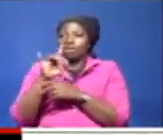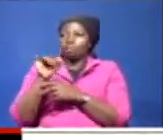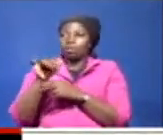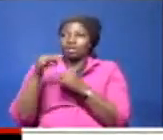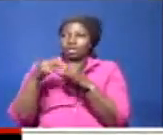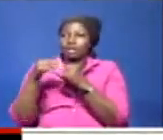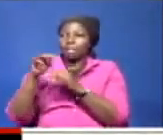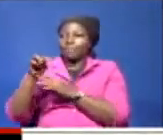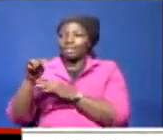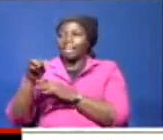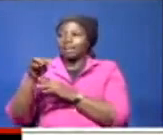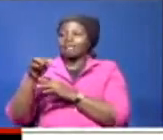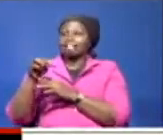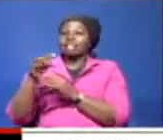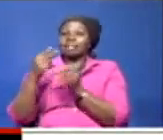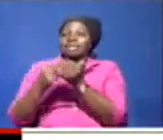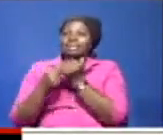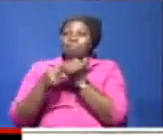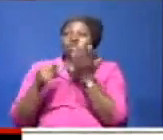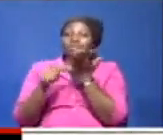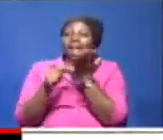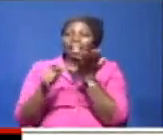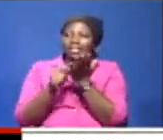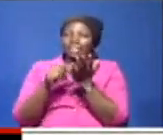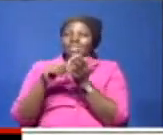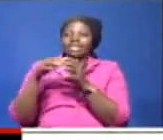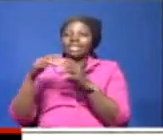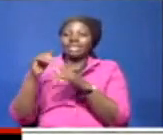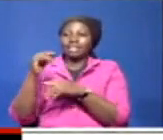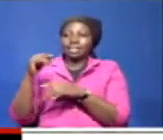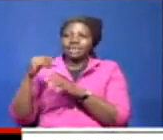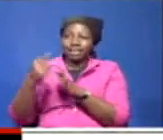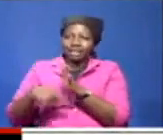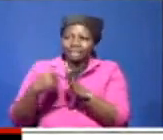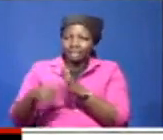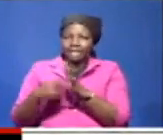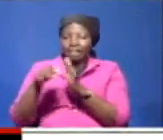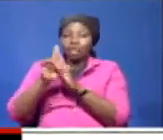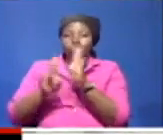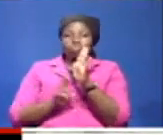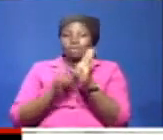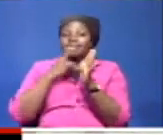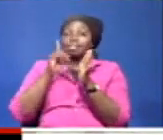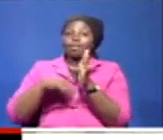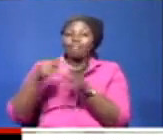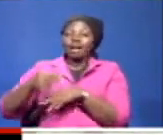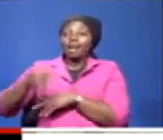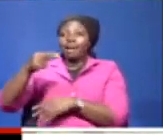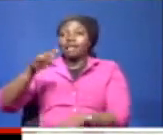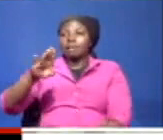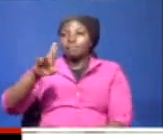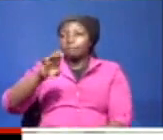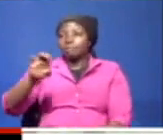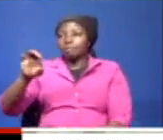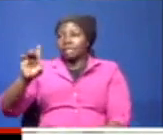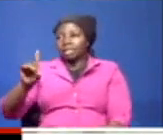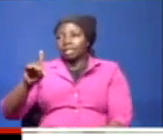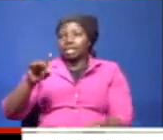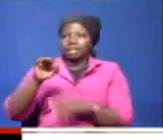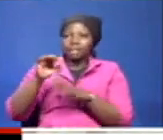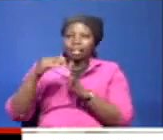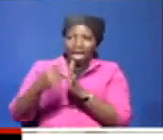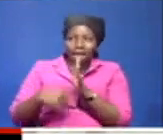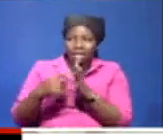the main engine. I think the rules dictate that the hybrid engine must be used for a certain percentage of the